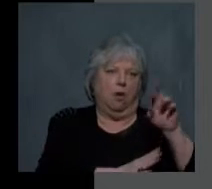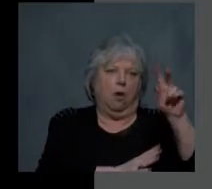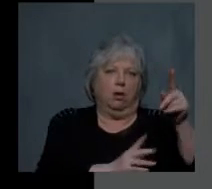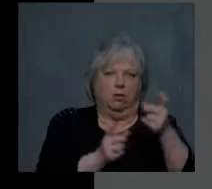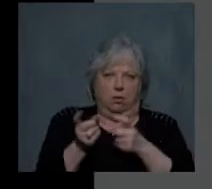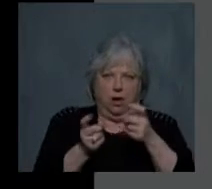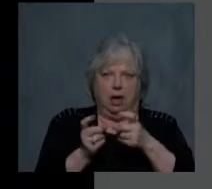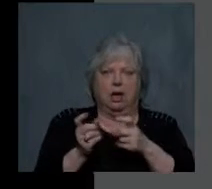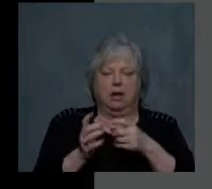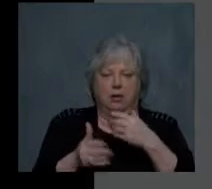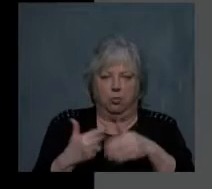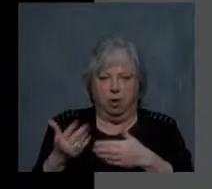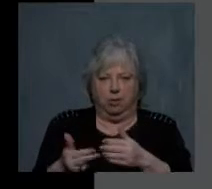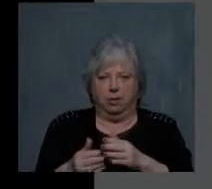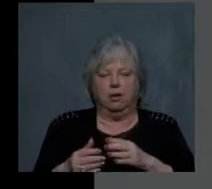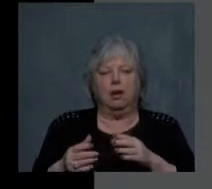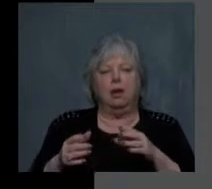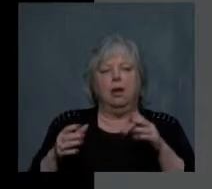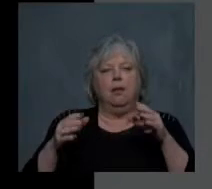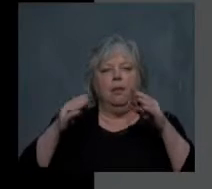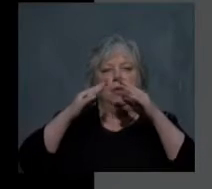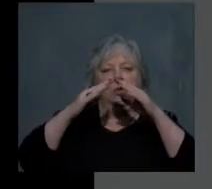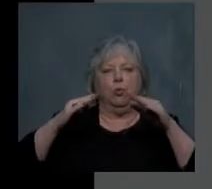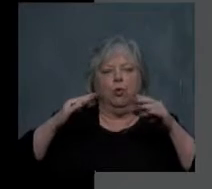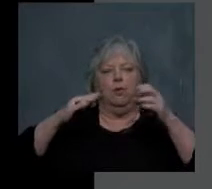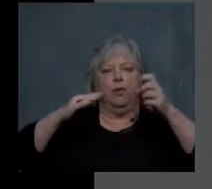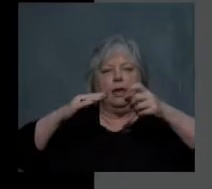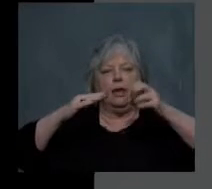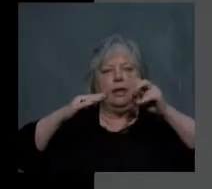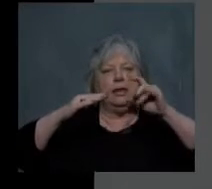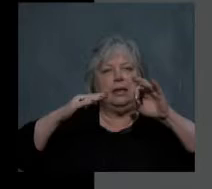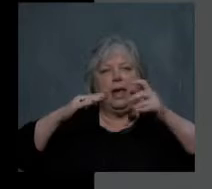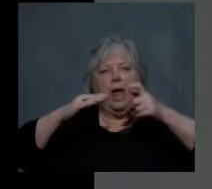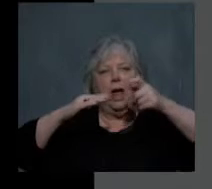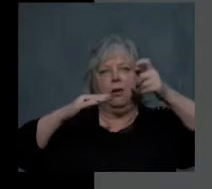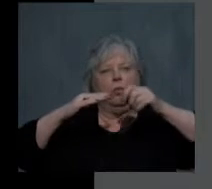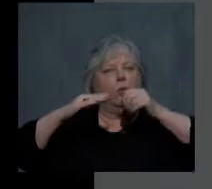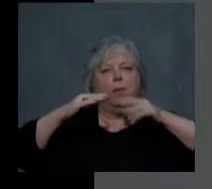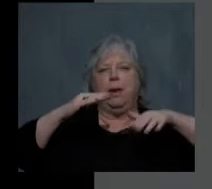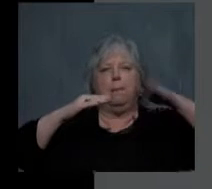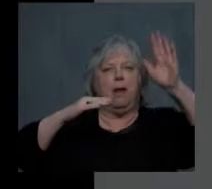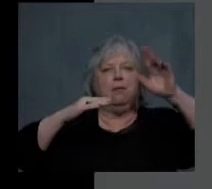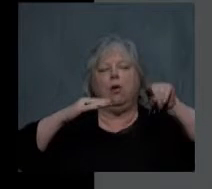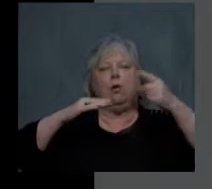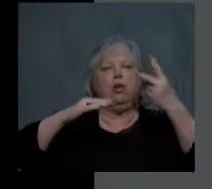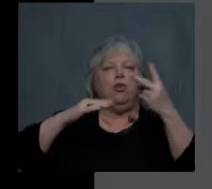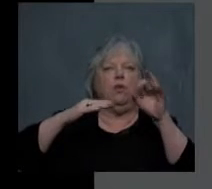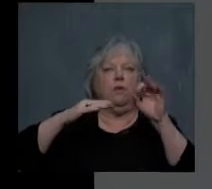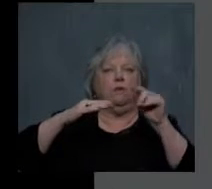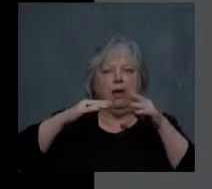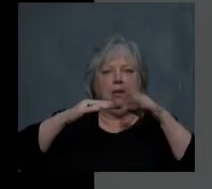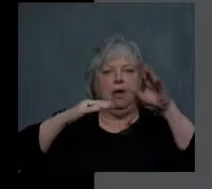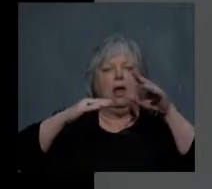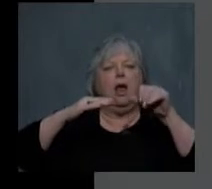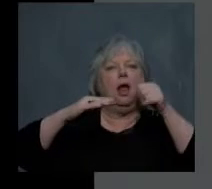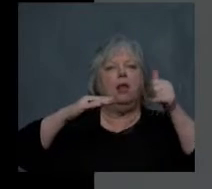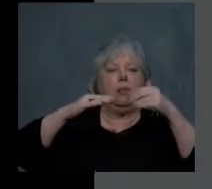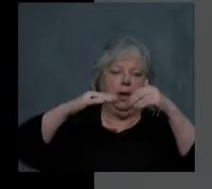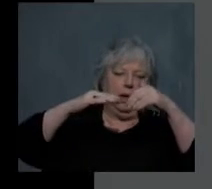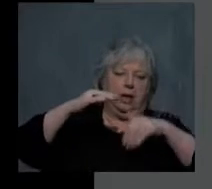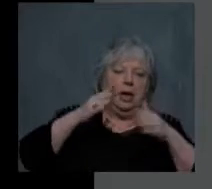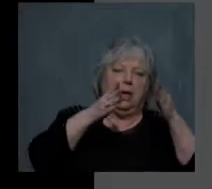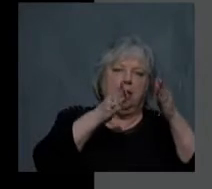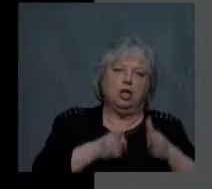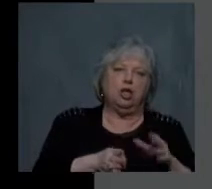The top of the stack will not be above the roof of the ridgeline. Only the upper 2 feet of the stack will be exposed. The rest will be included in the